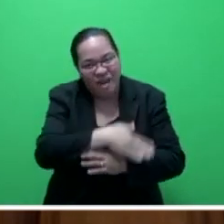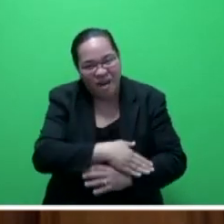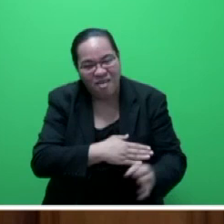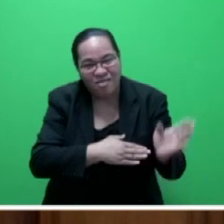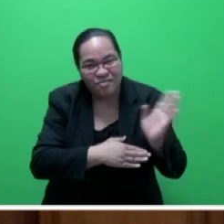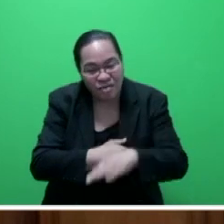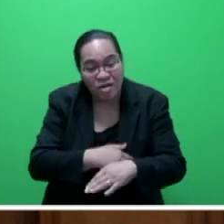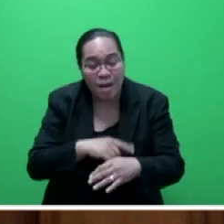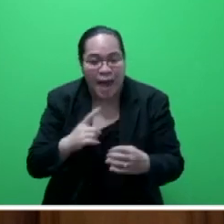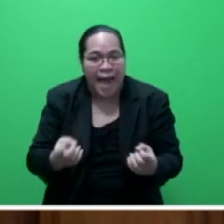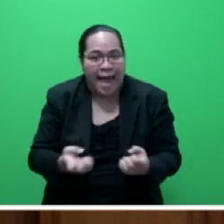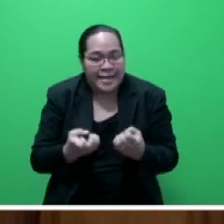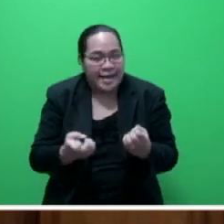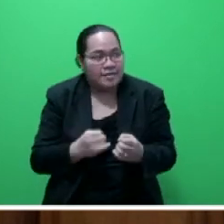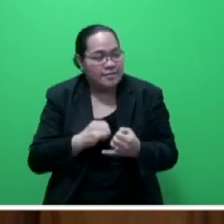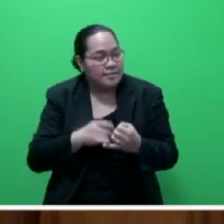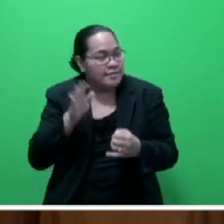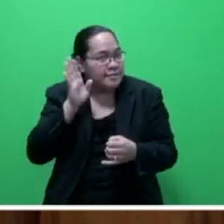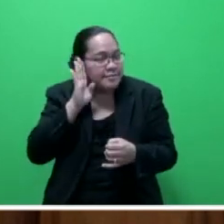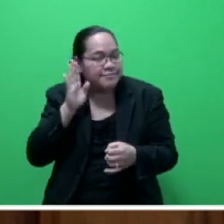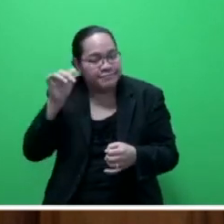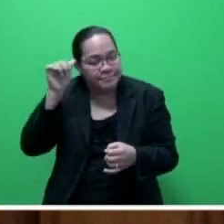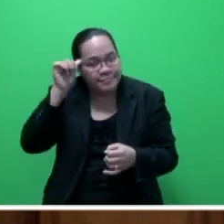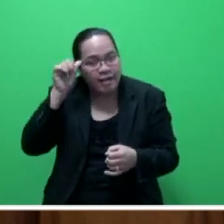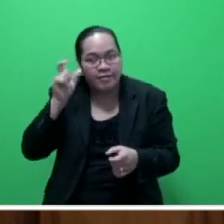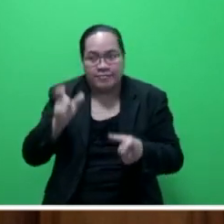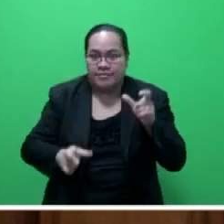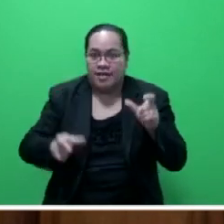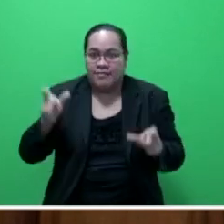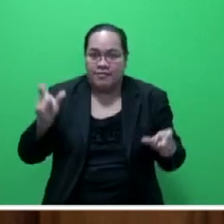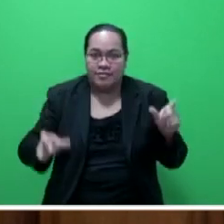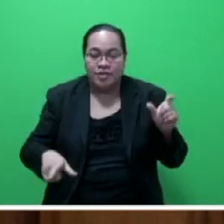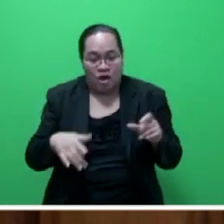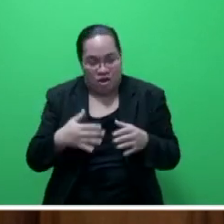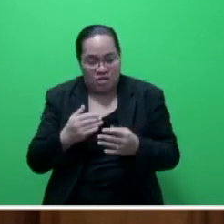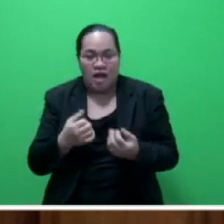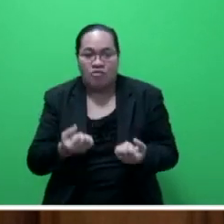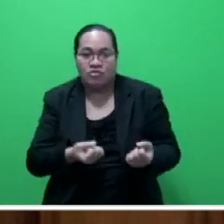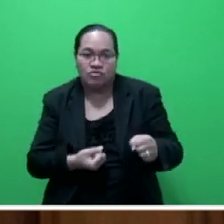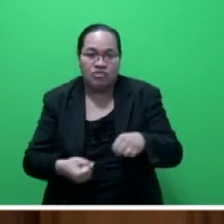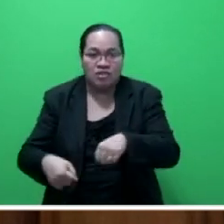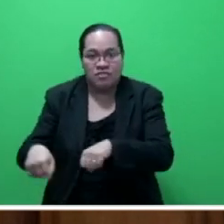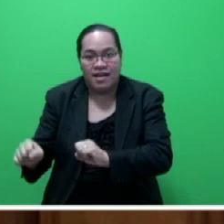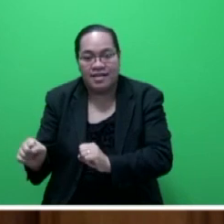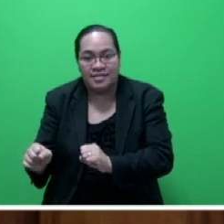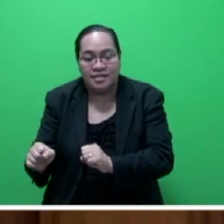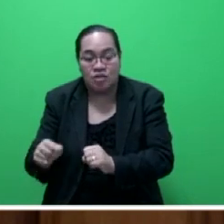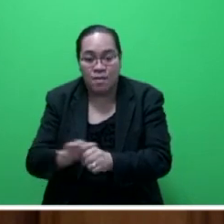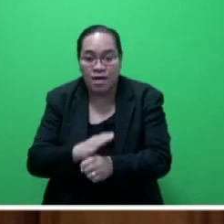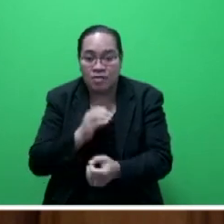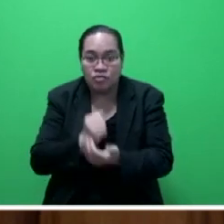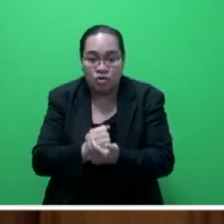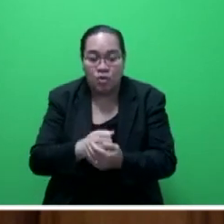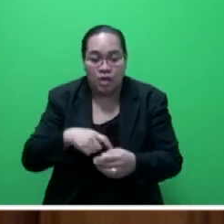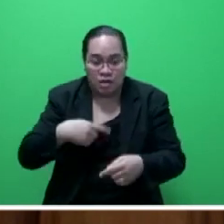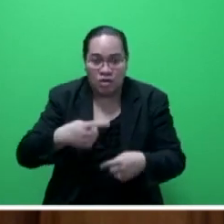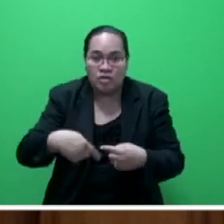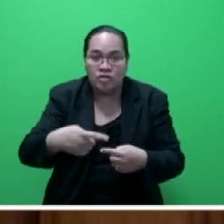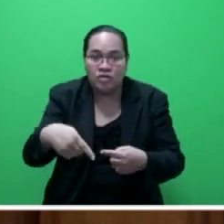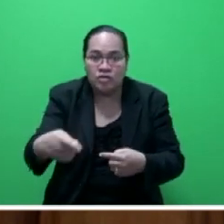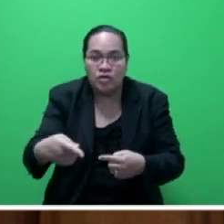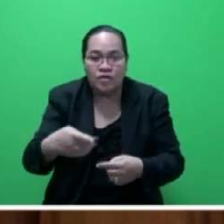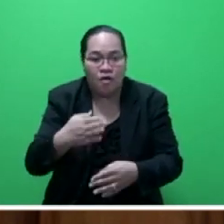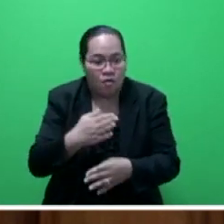that stakeholders in the sector have also been re-strategizing to ensure they sustain the job of